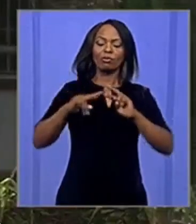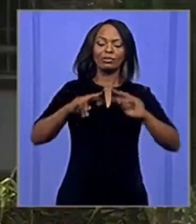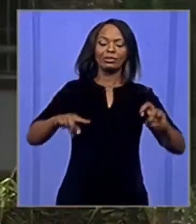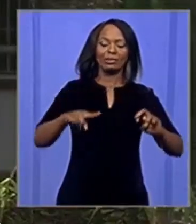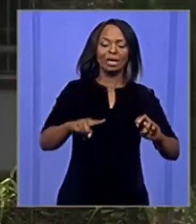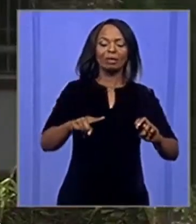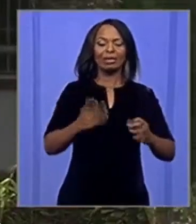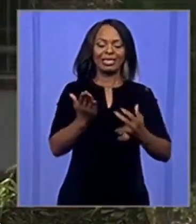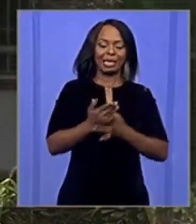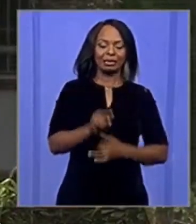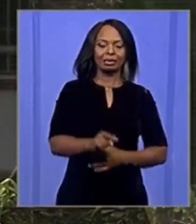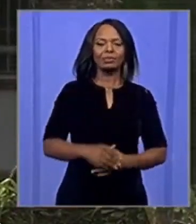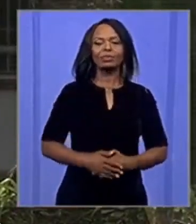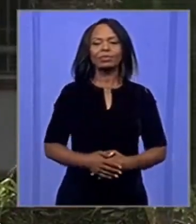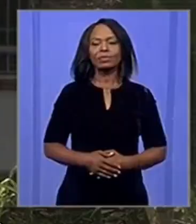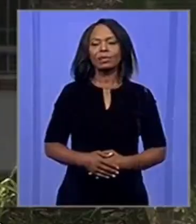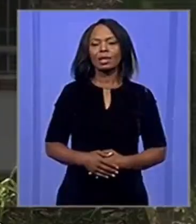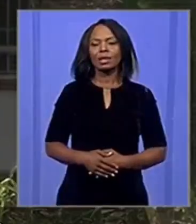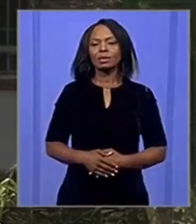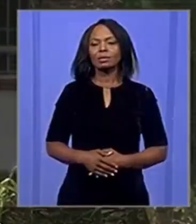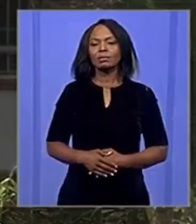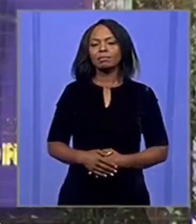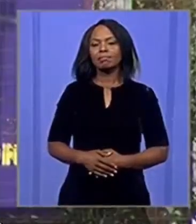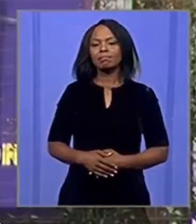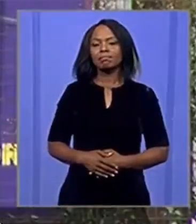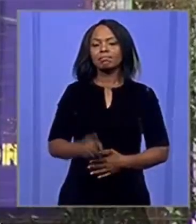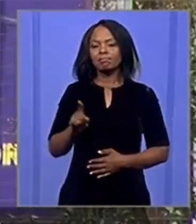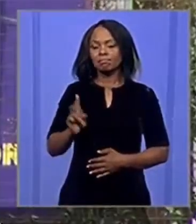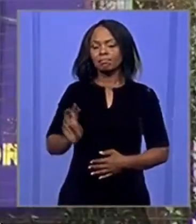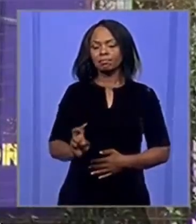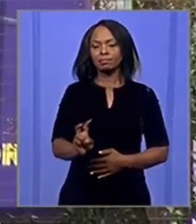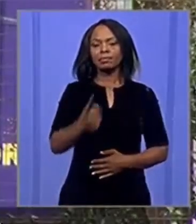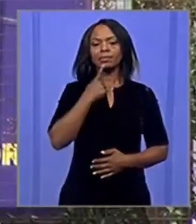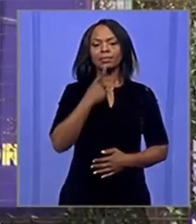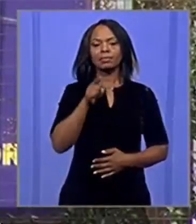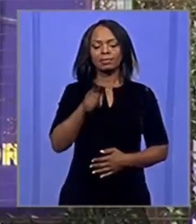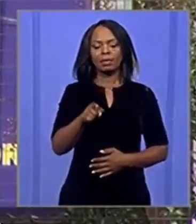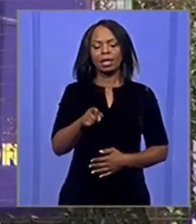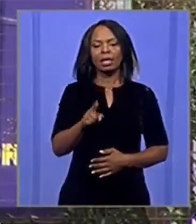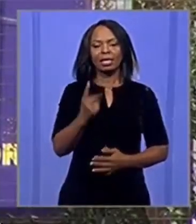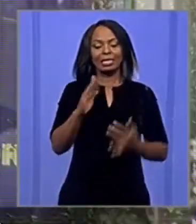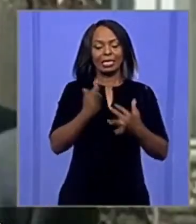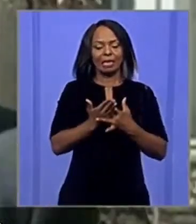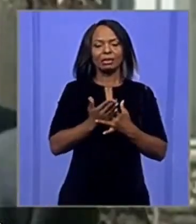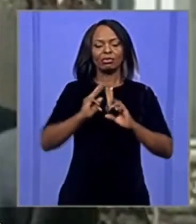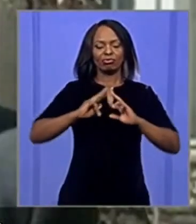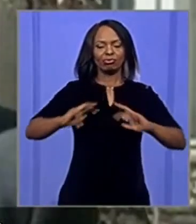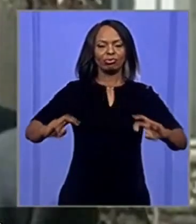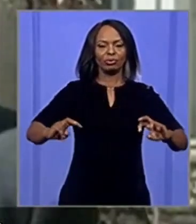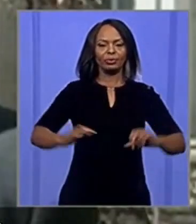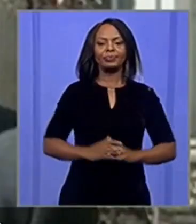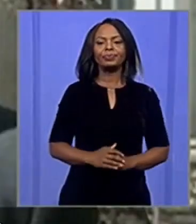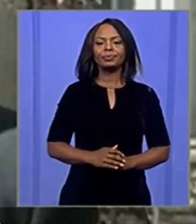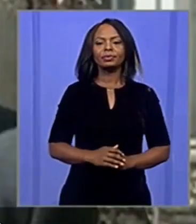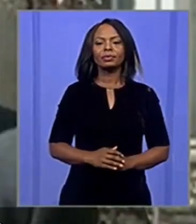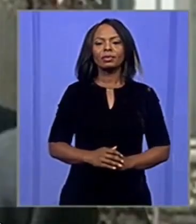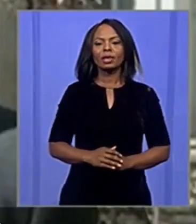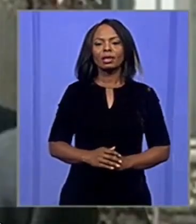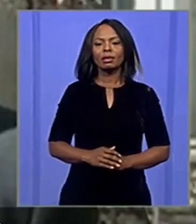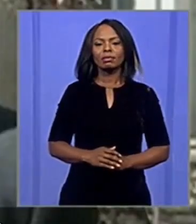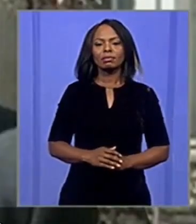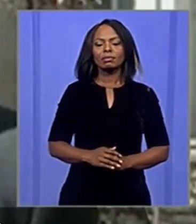case. Lefapha la dipatlisiso tsa sephodisa le le ikemetseng le bolela gore kgetsi eno ya batlisisiwa. Kgetsi e begilwe ko